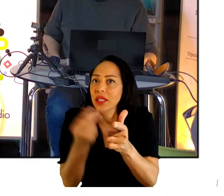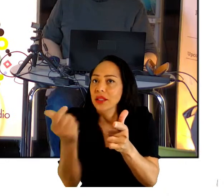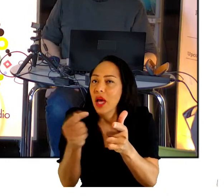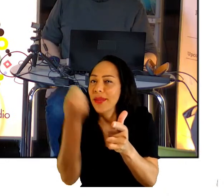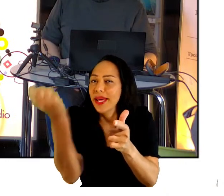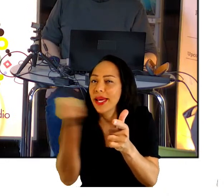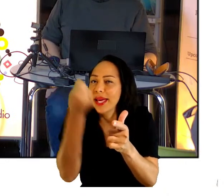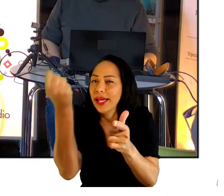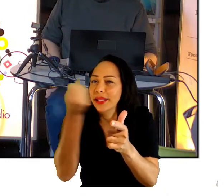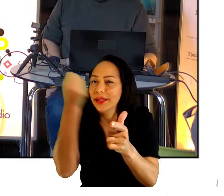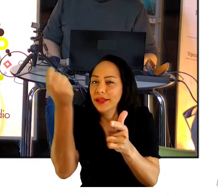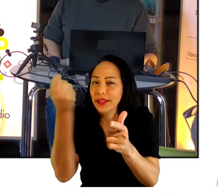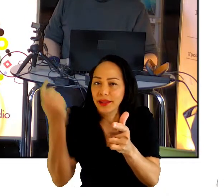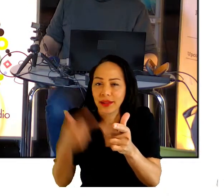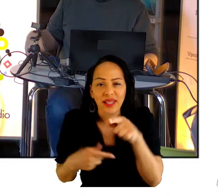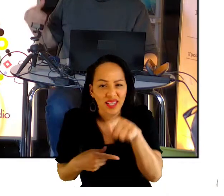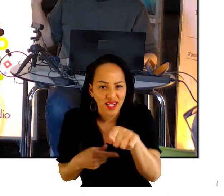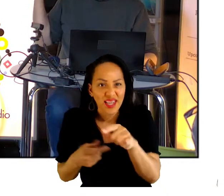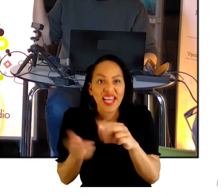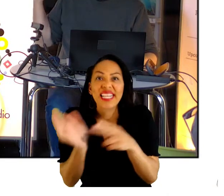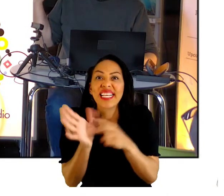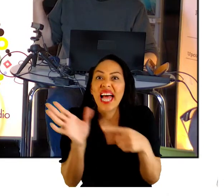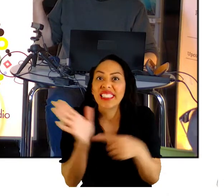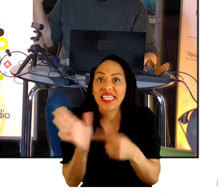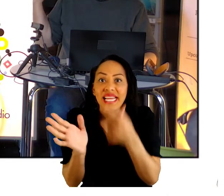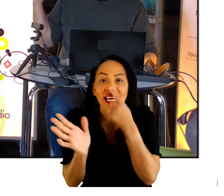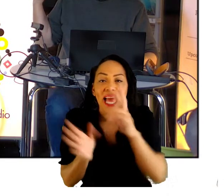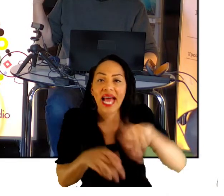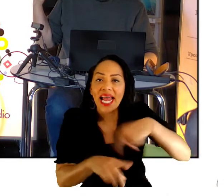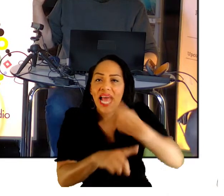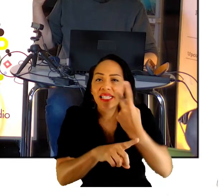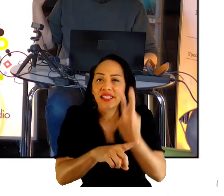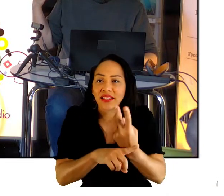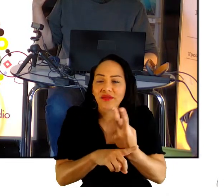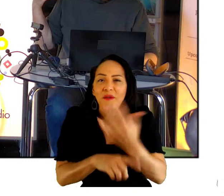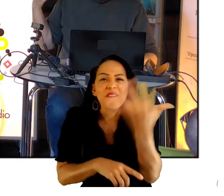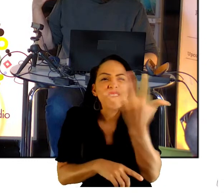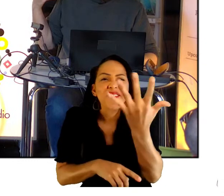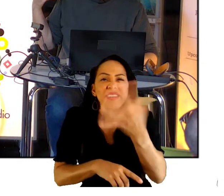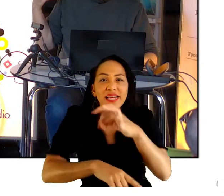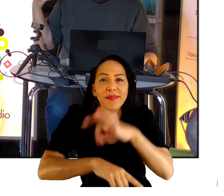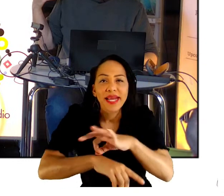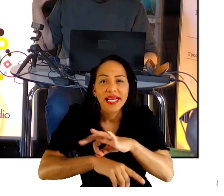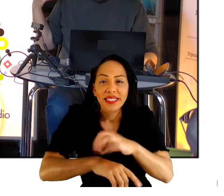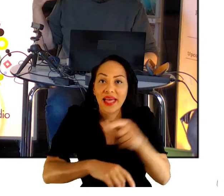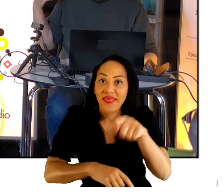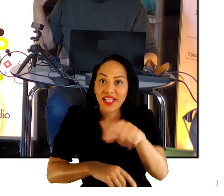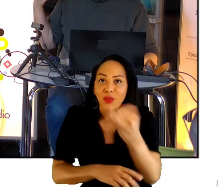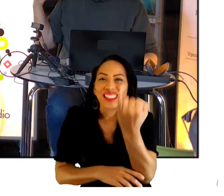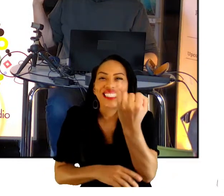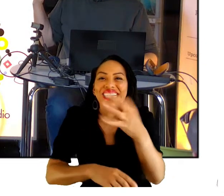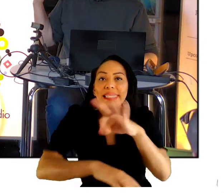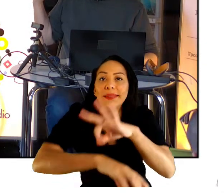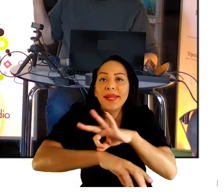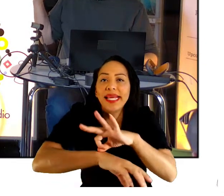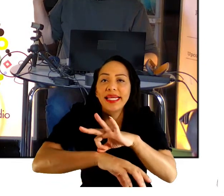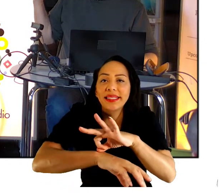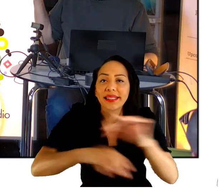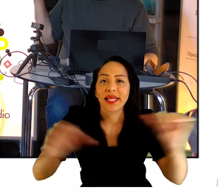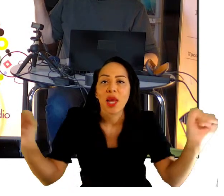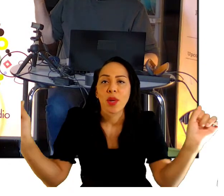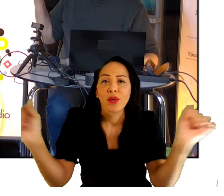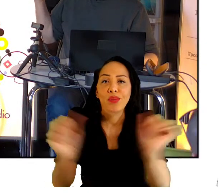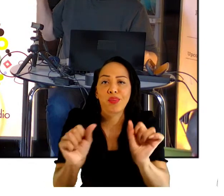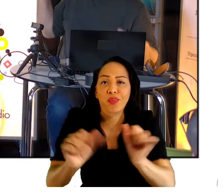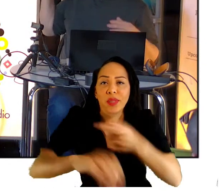hold a handstand for up to 15 minutes. This is a 6-minute one, which we speeded up so you don't have to watch the whole 6 minutes. But you